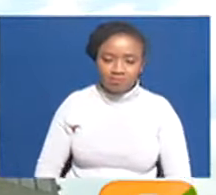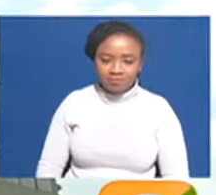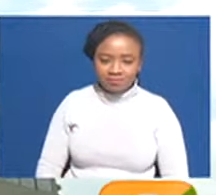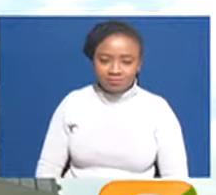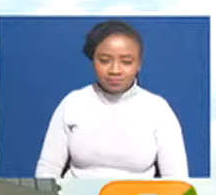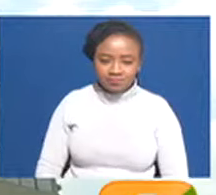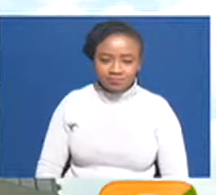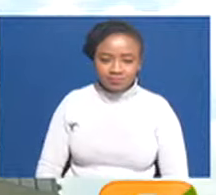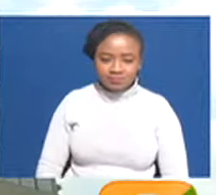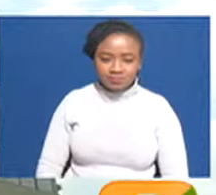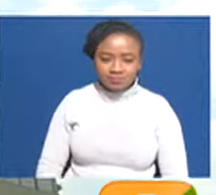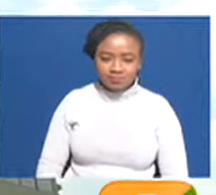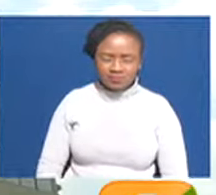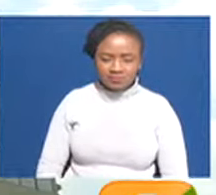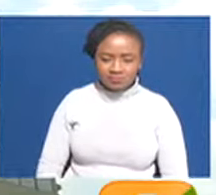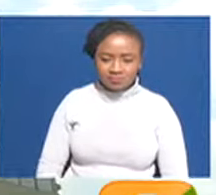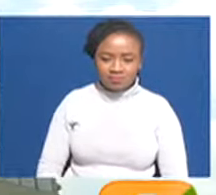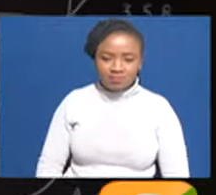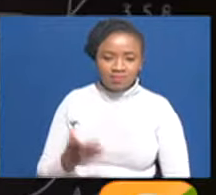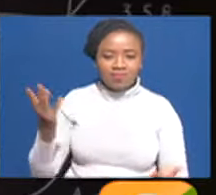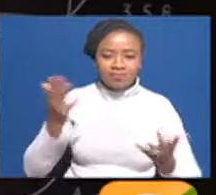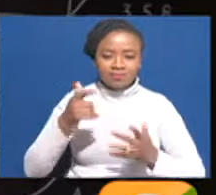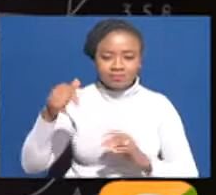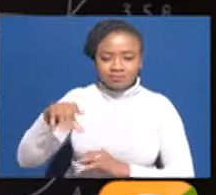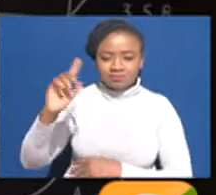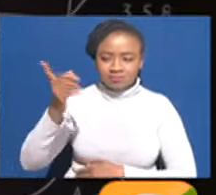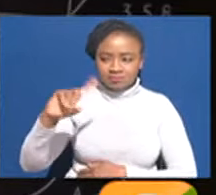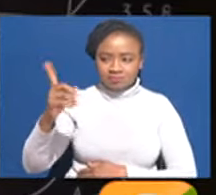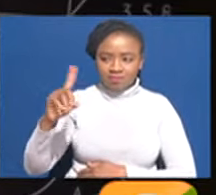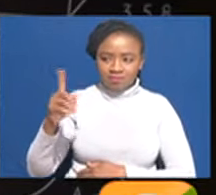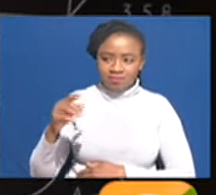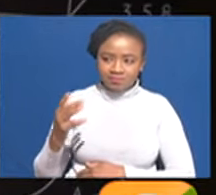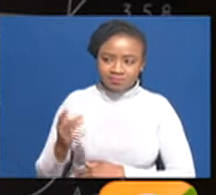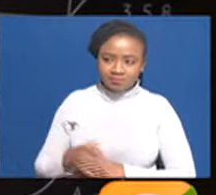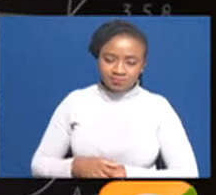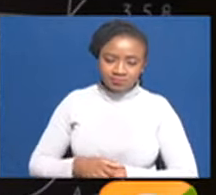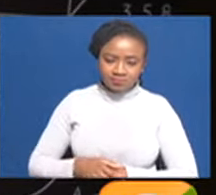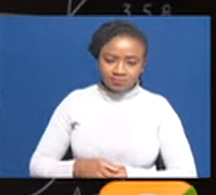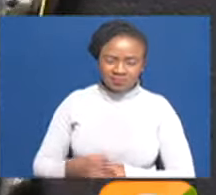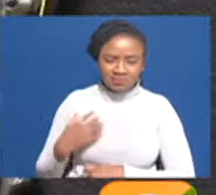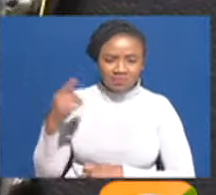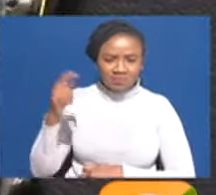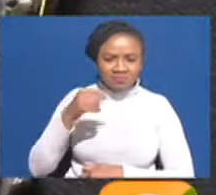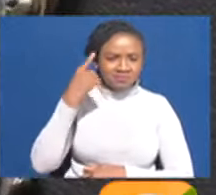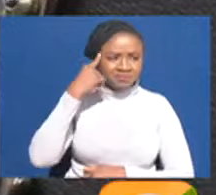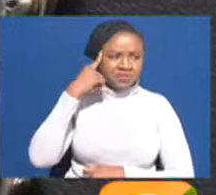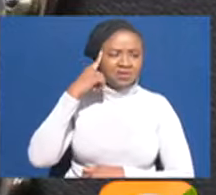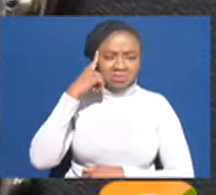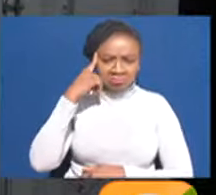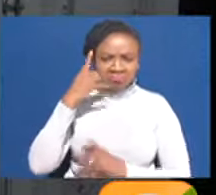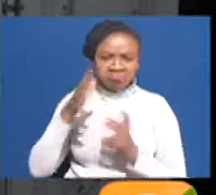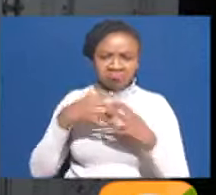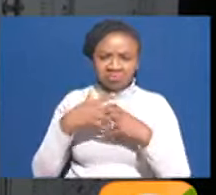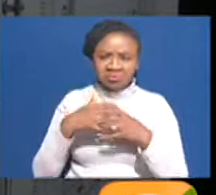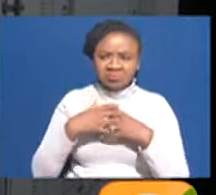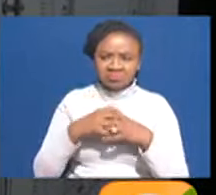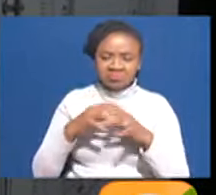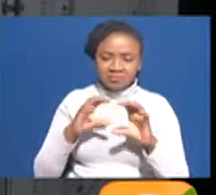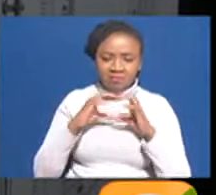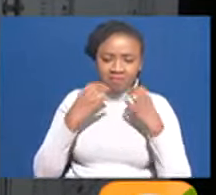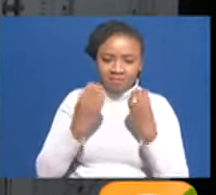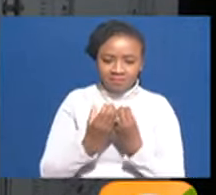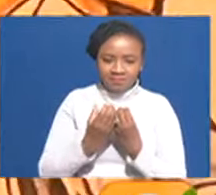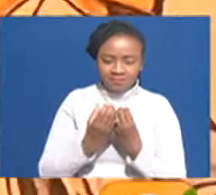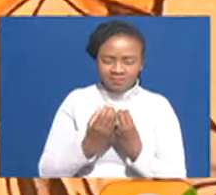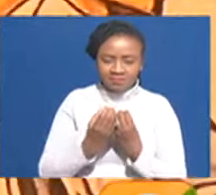to Zechariah Mwaura's barbershop in Nairobi Central Business District. One feels like he's in an engineering class. And like